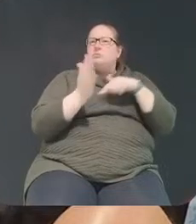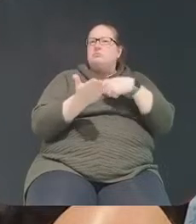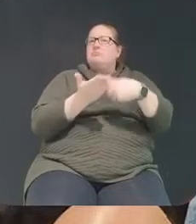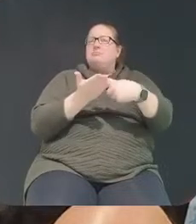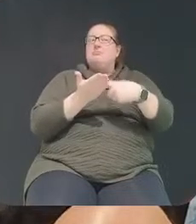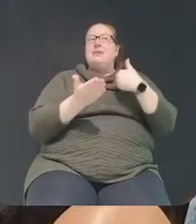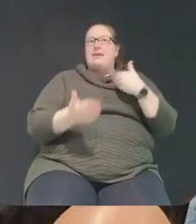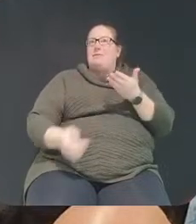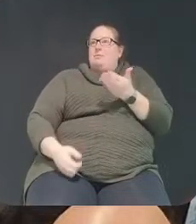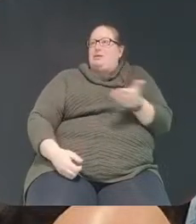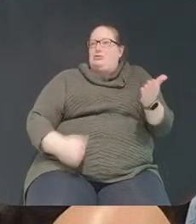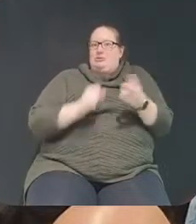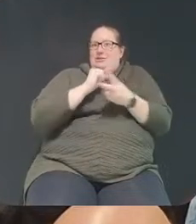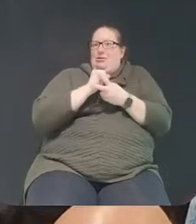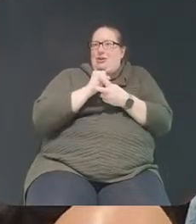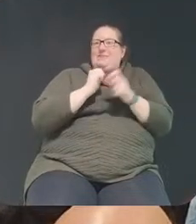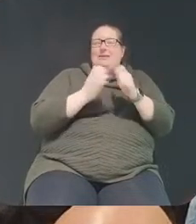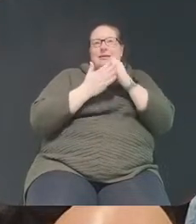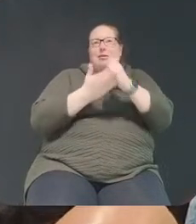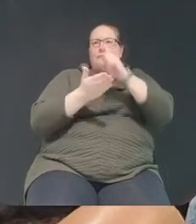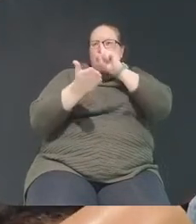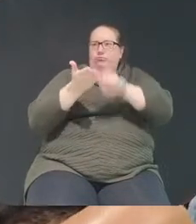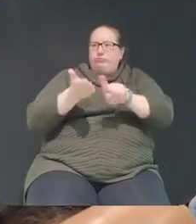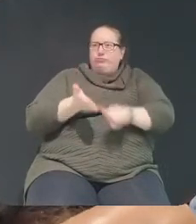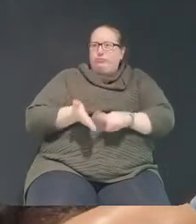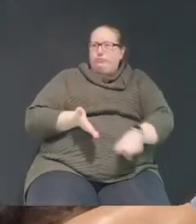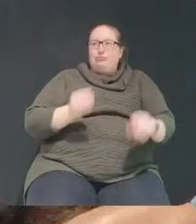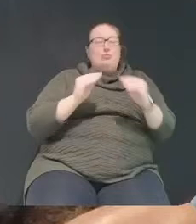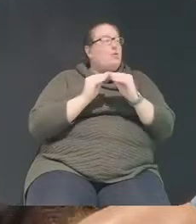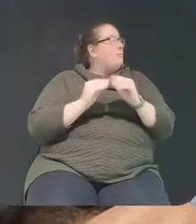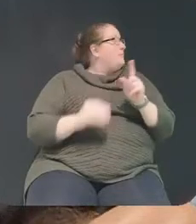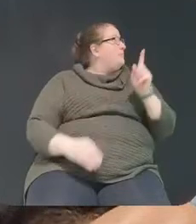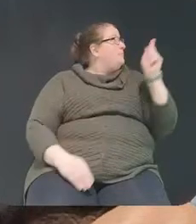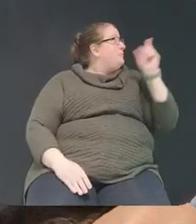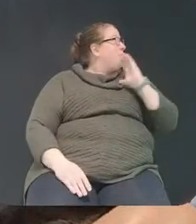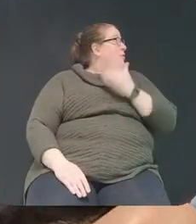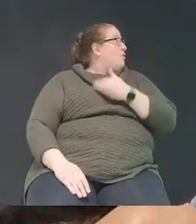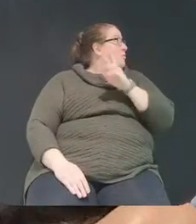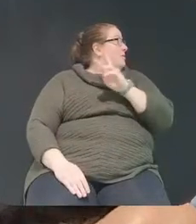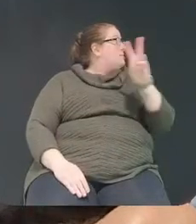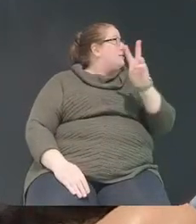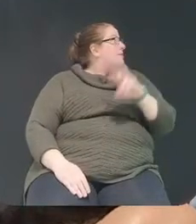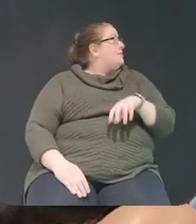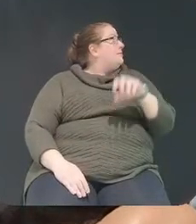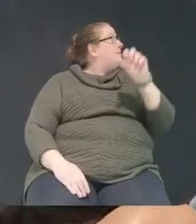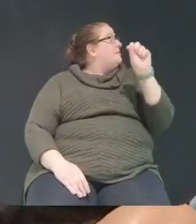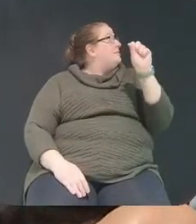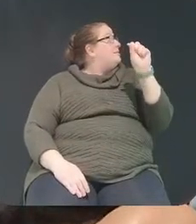materials in the archives that can help you dig more. This is our website,